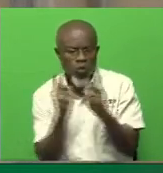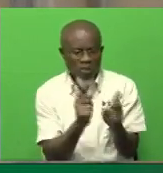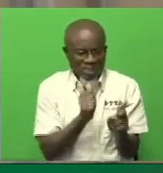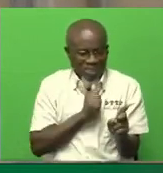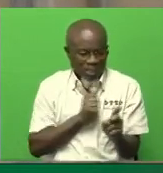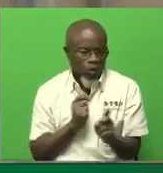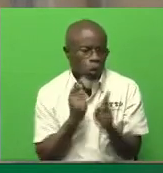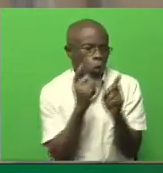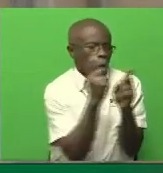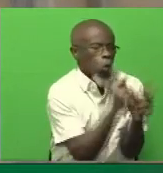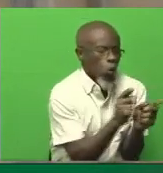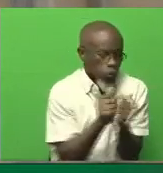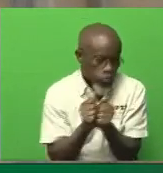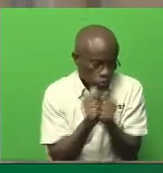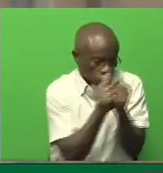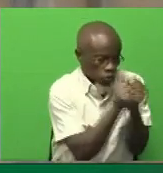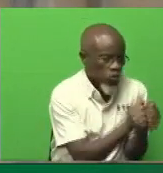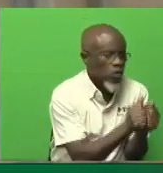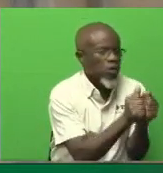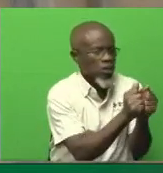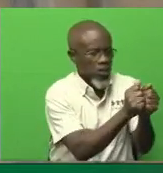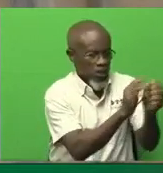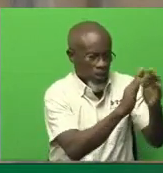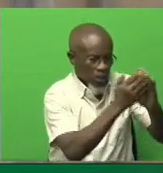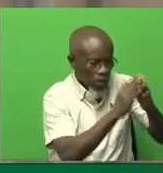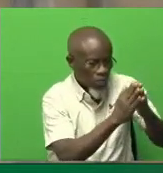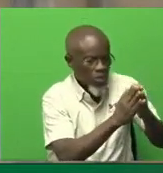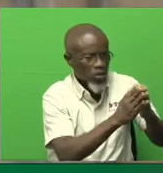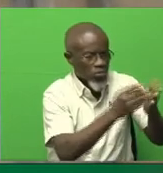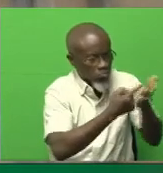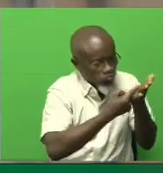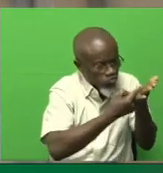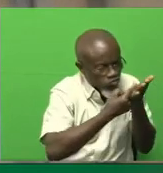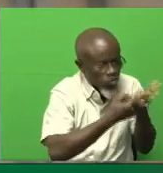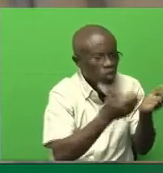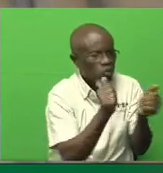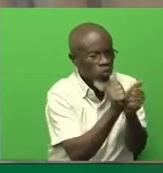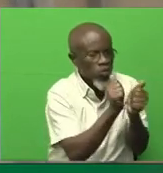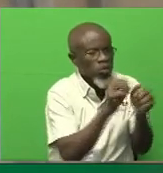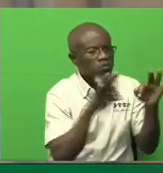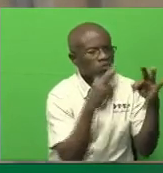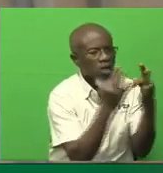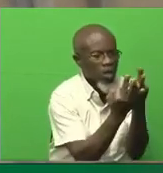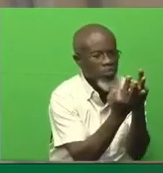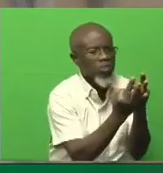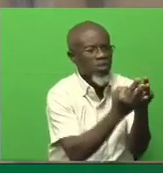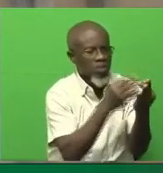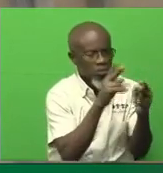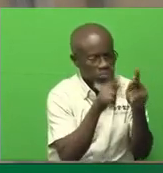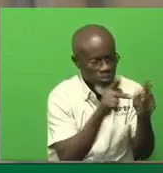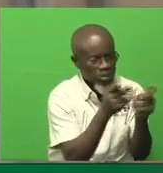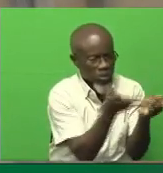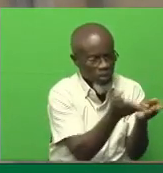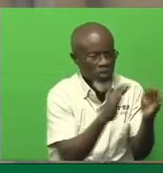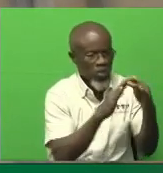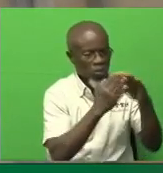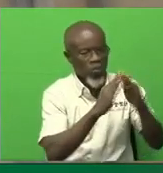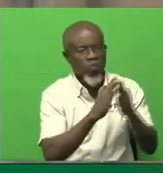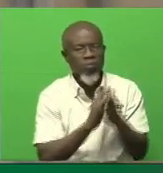I was screening we had about 74 screening programs with 104 institutions